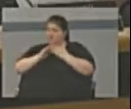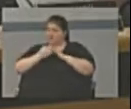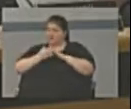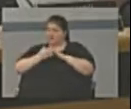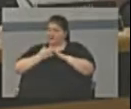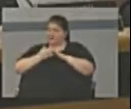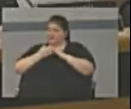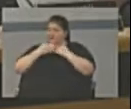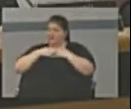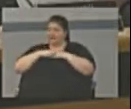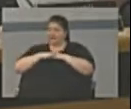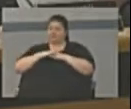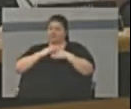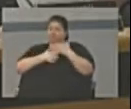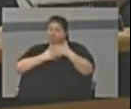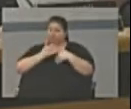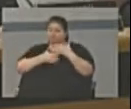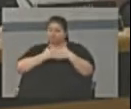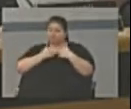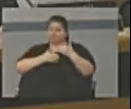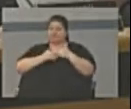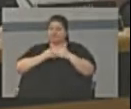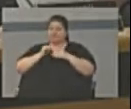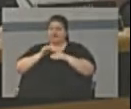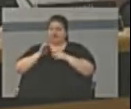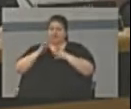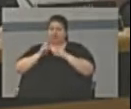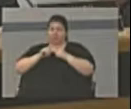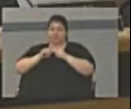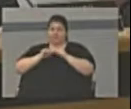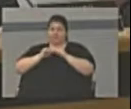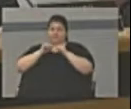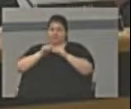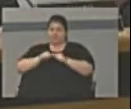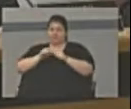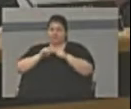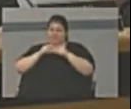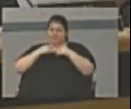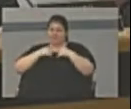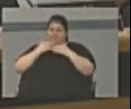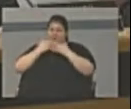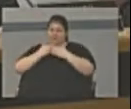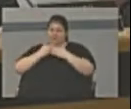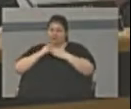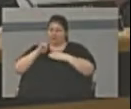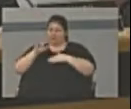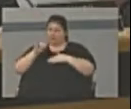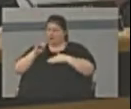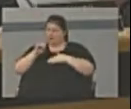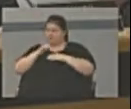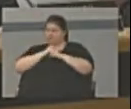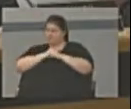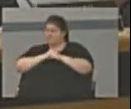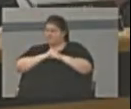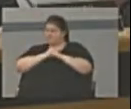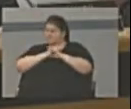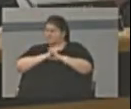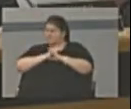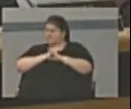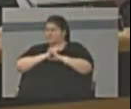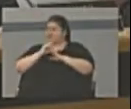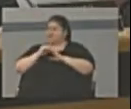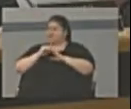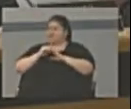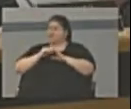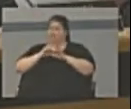way that we're going to continue to have good crime prevention and make sure that we put the